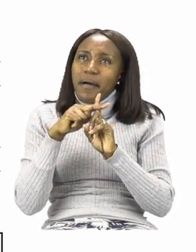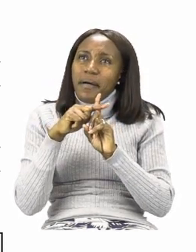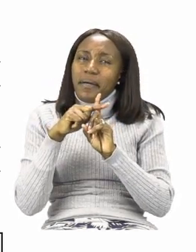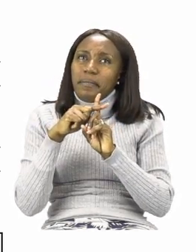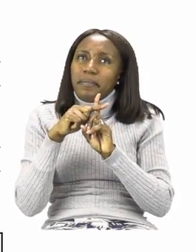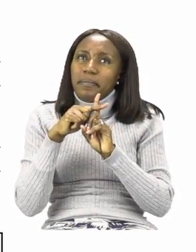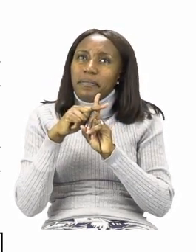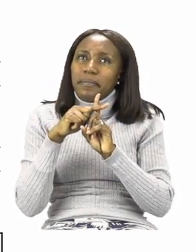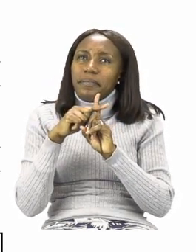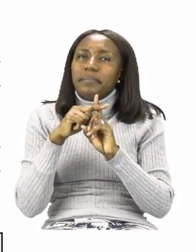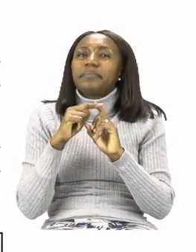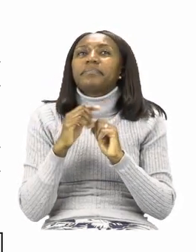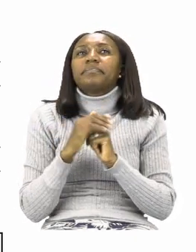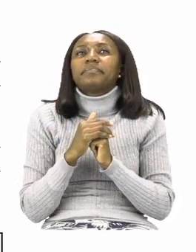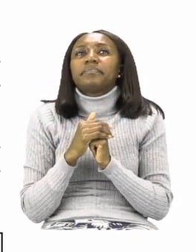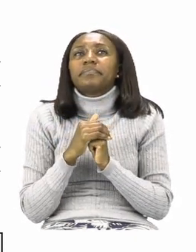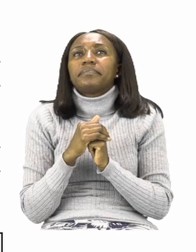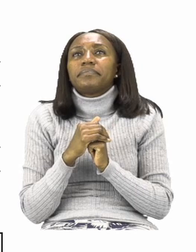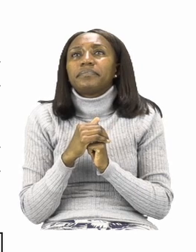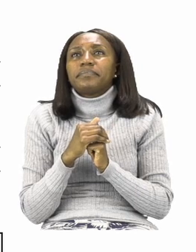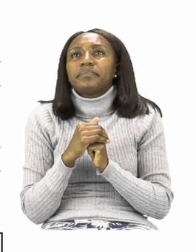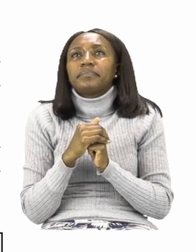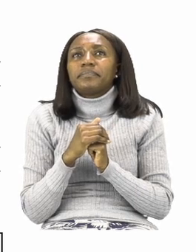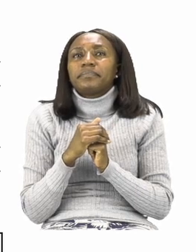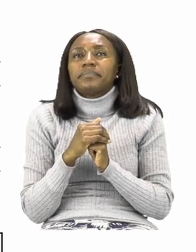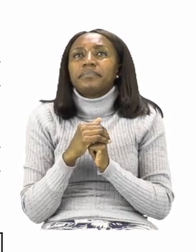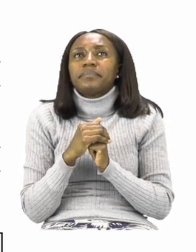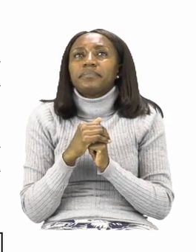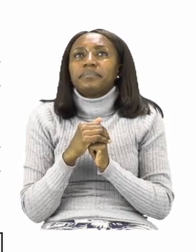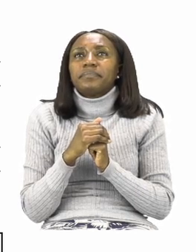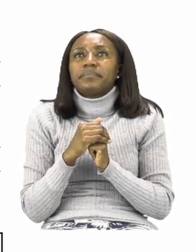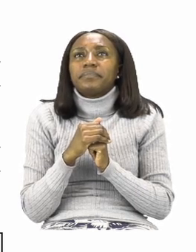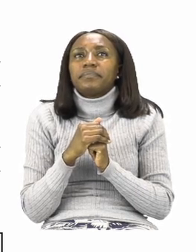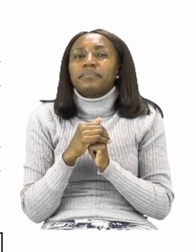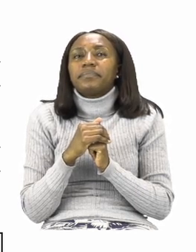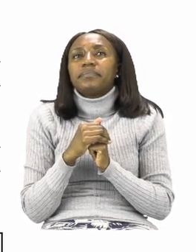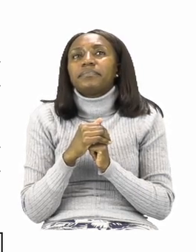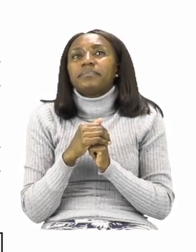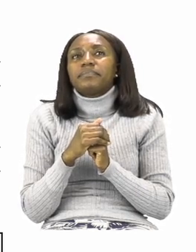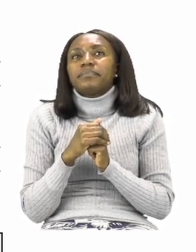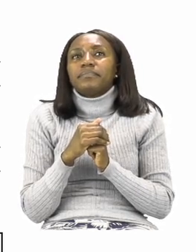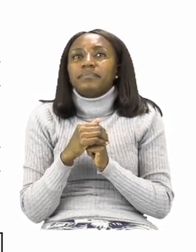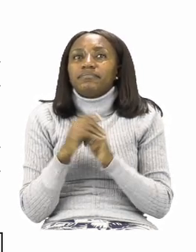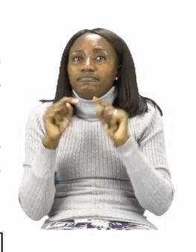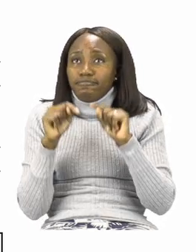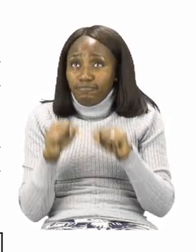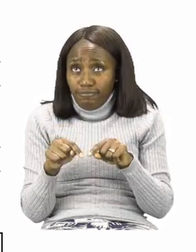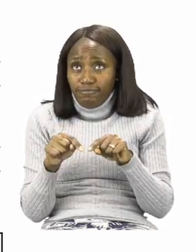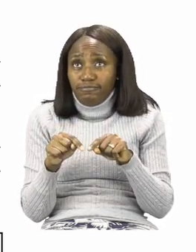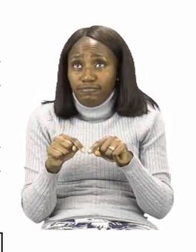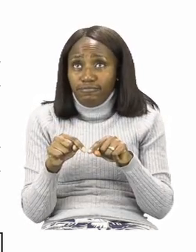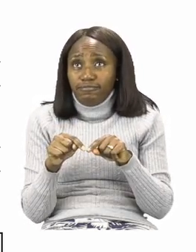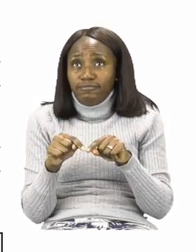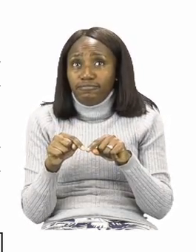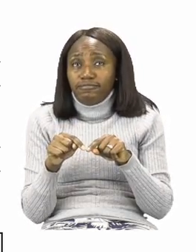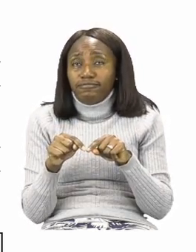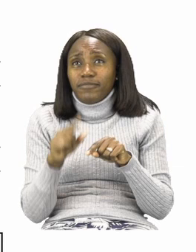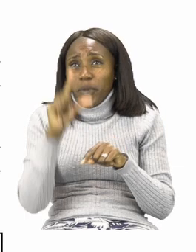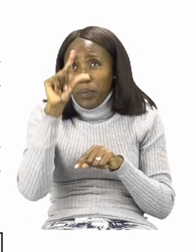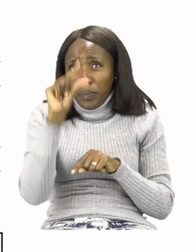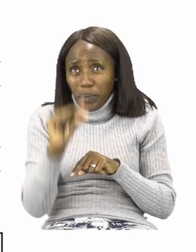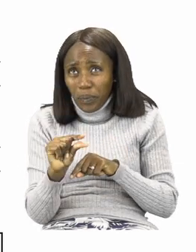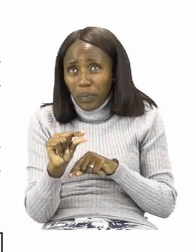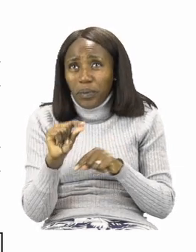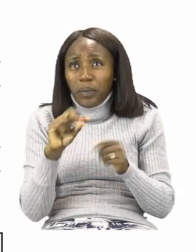than, it means you add. So less than means you